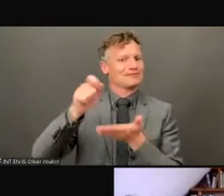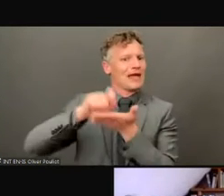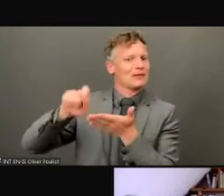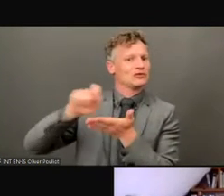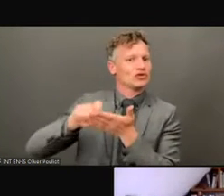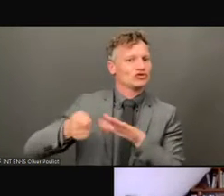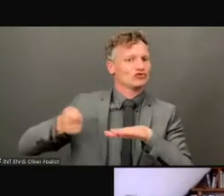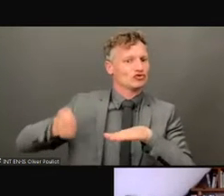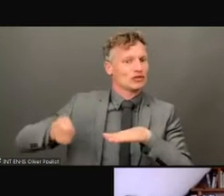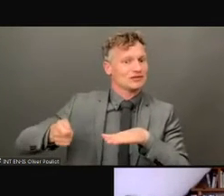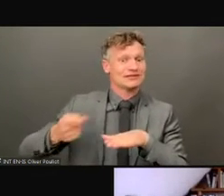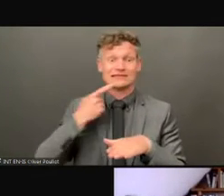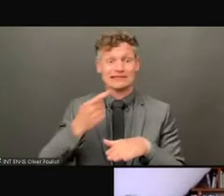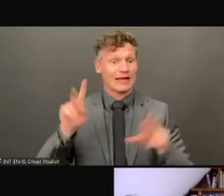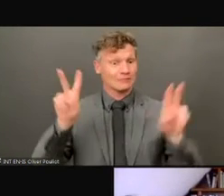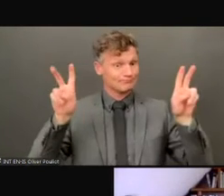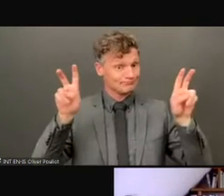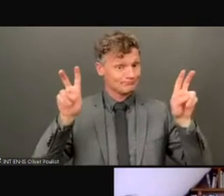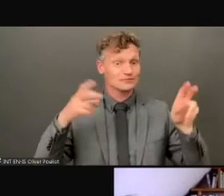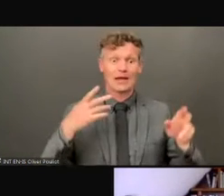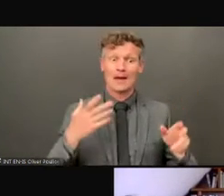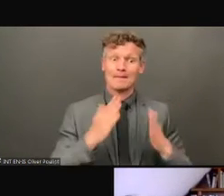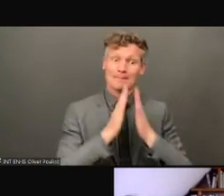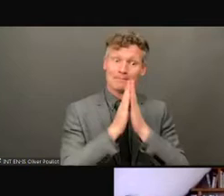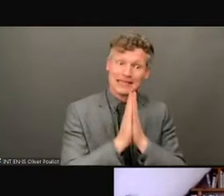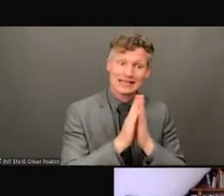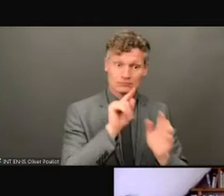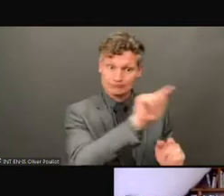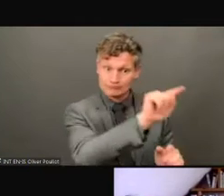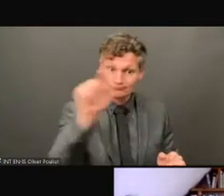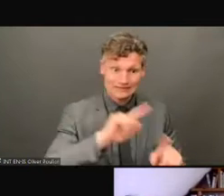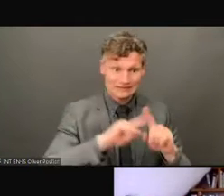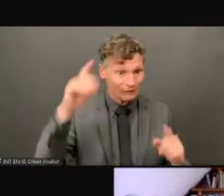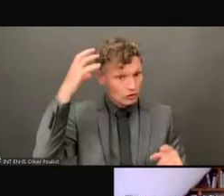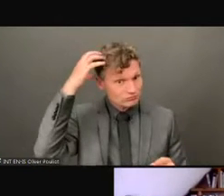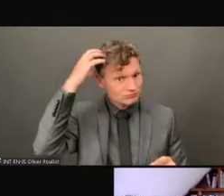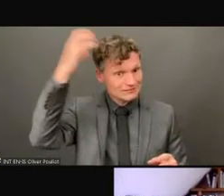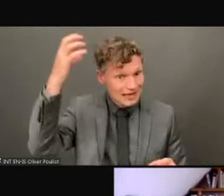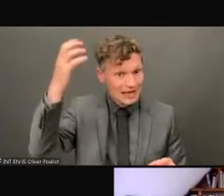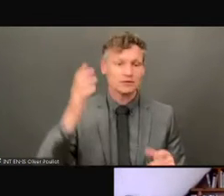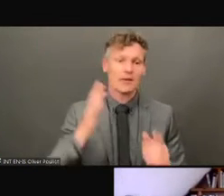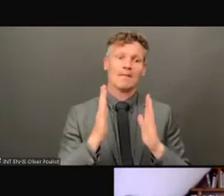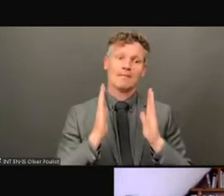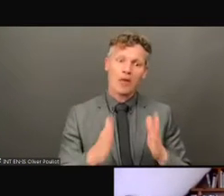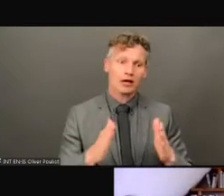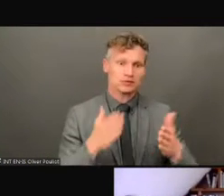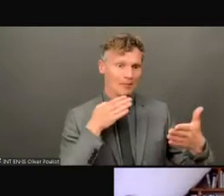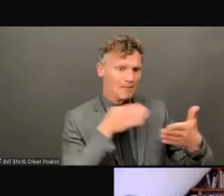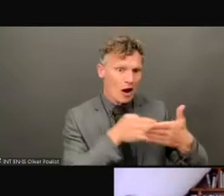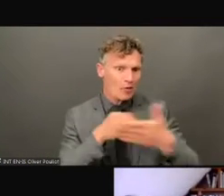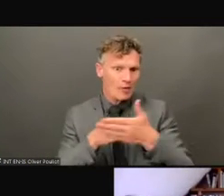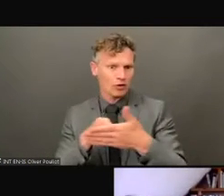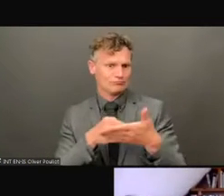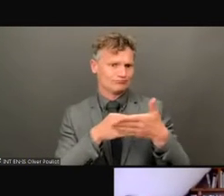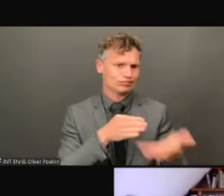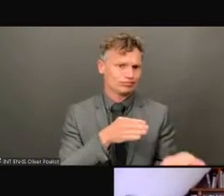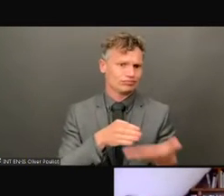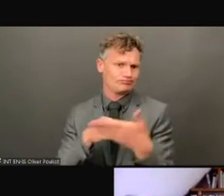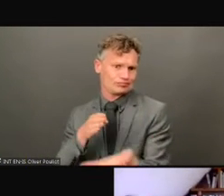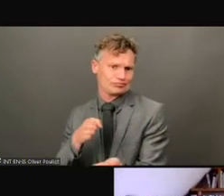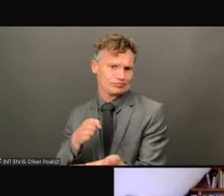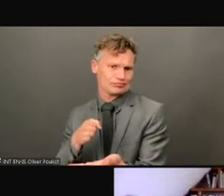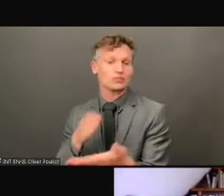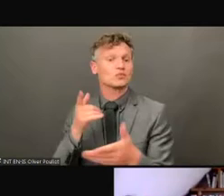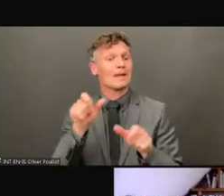take effective and appropriate measures to remove all barriers preventing persons with disabilities from having